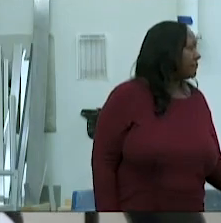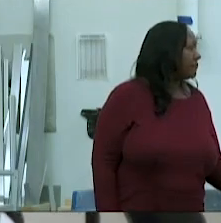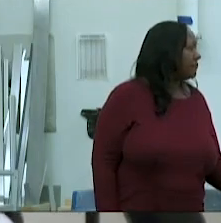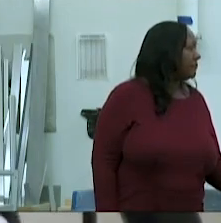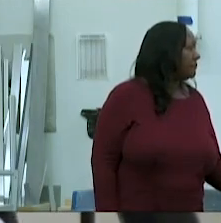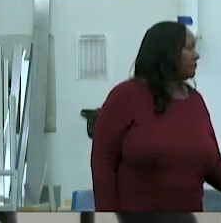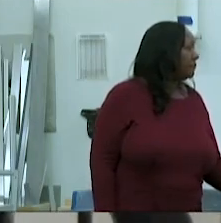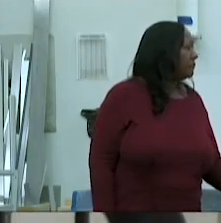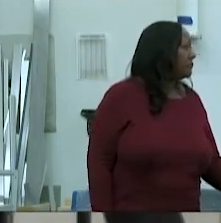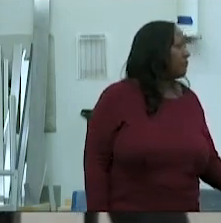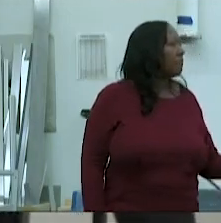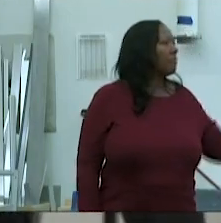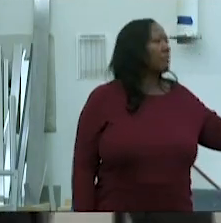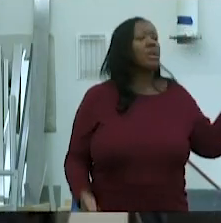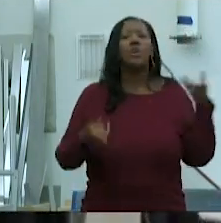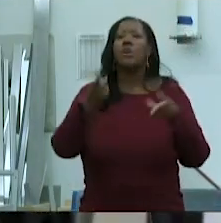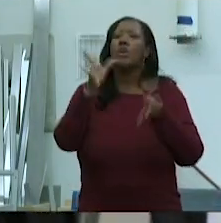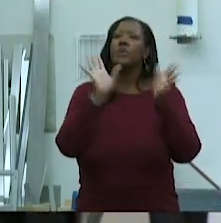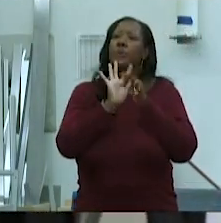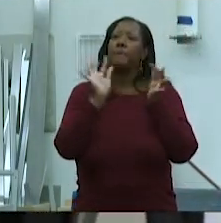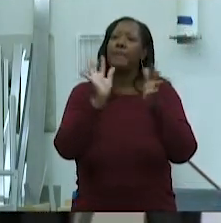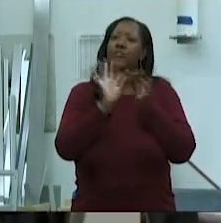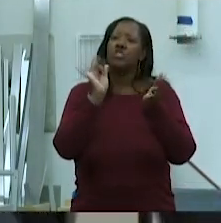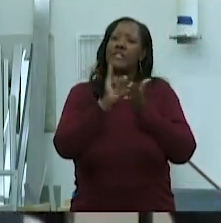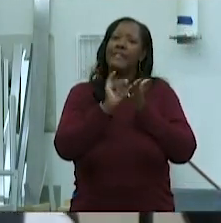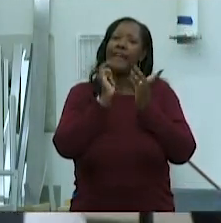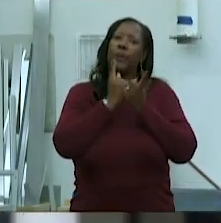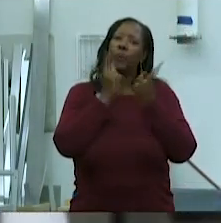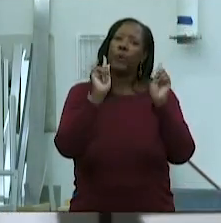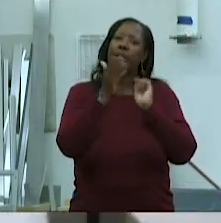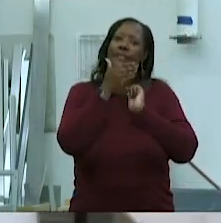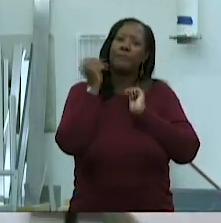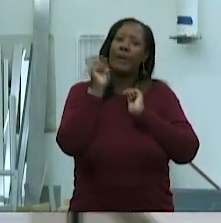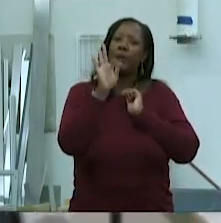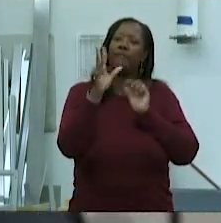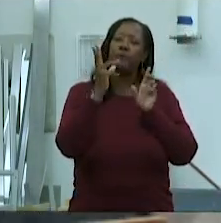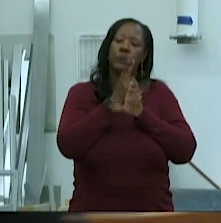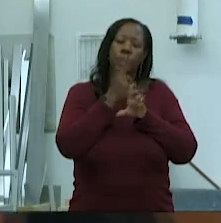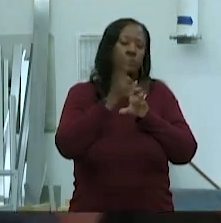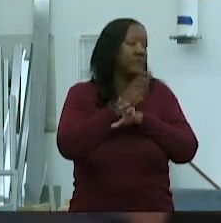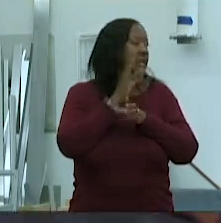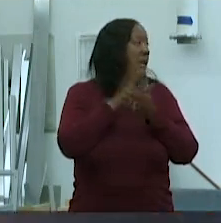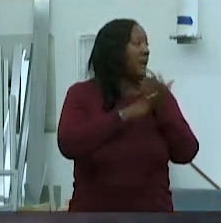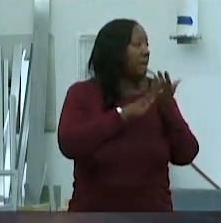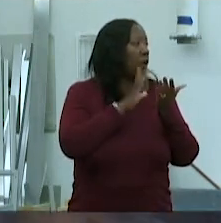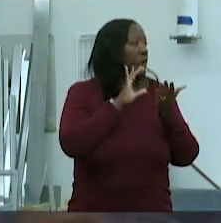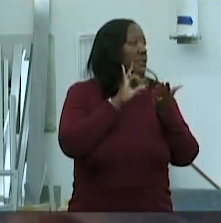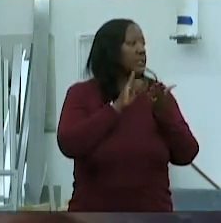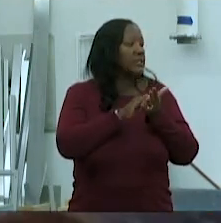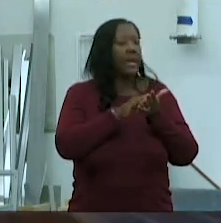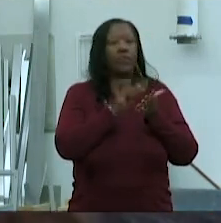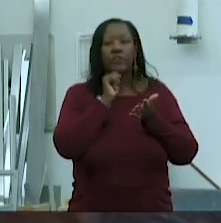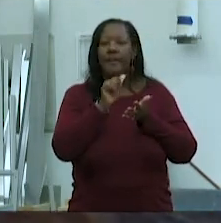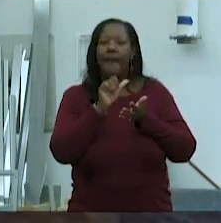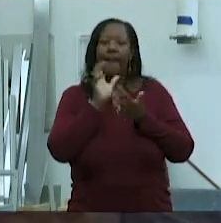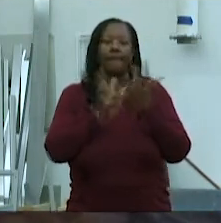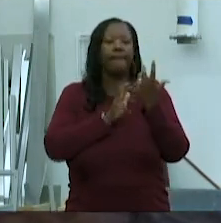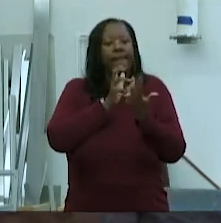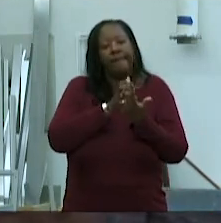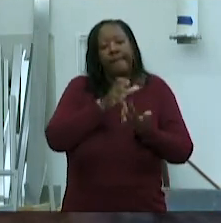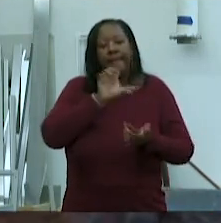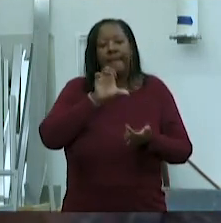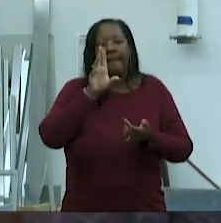So you mentioned that it works better if you're using parts that are not like all custom made and